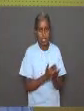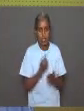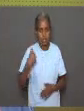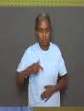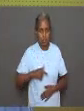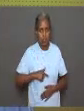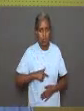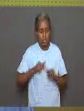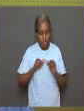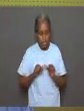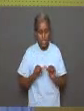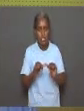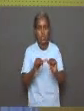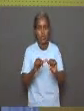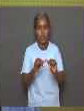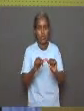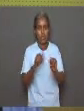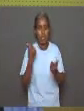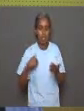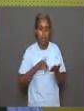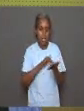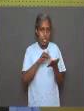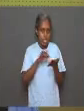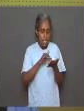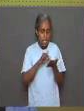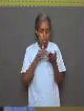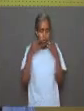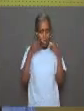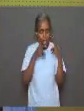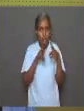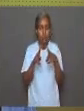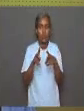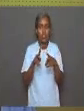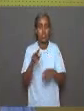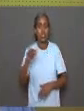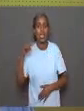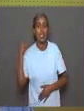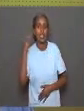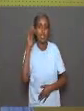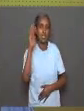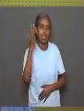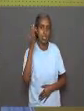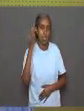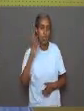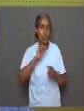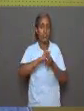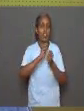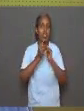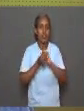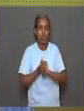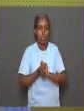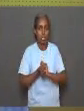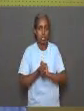are going to continue our studies by looking at another type of